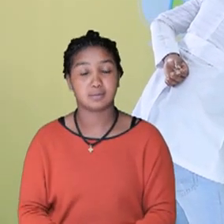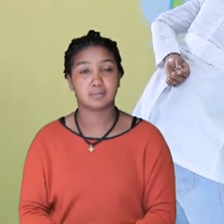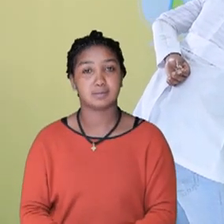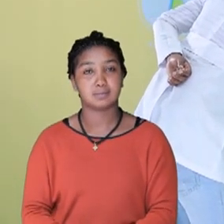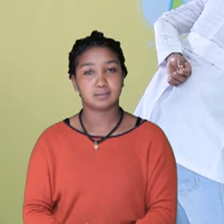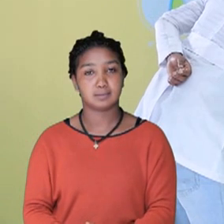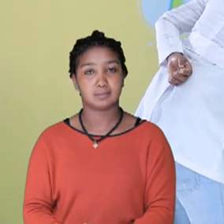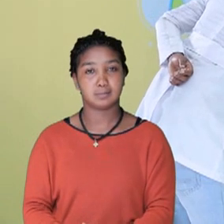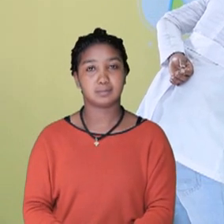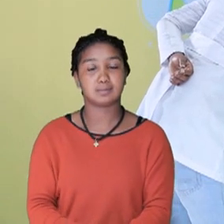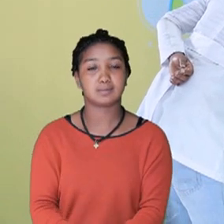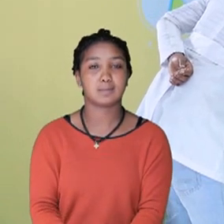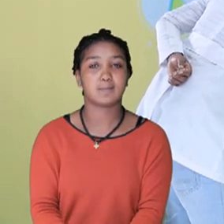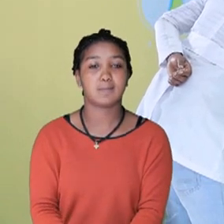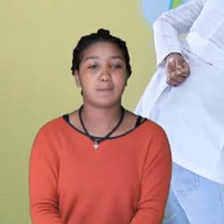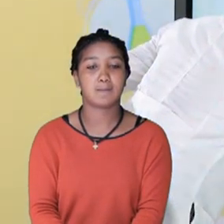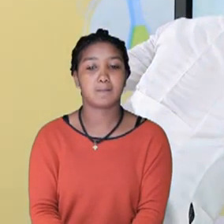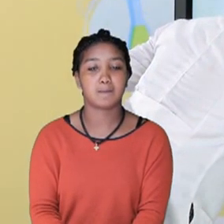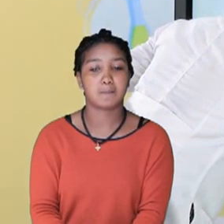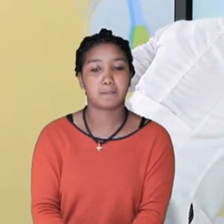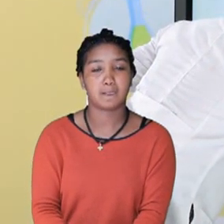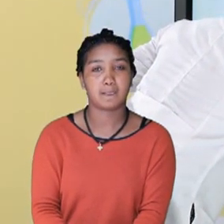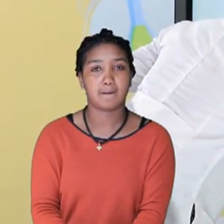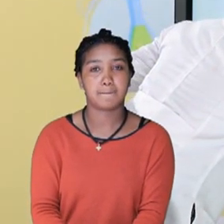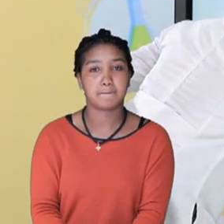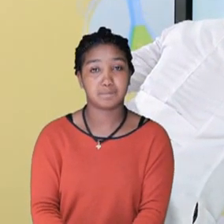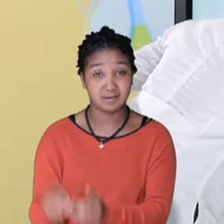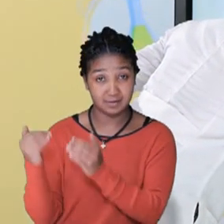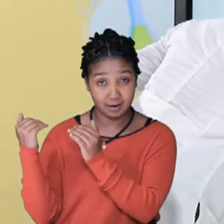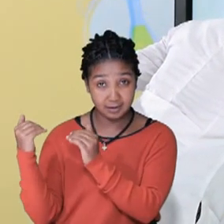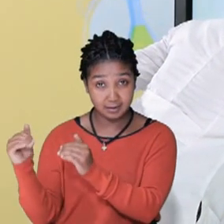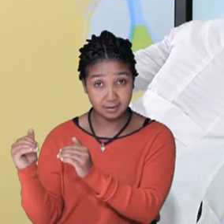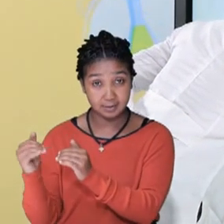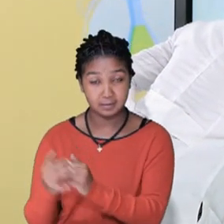depend on the size,